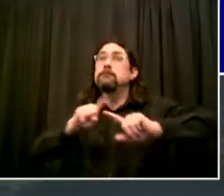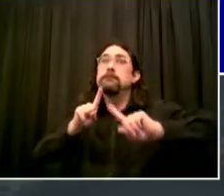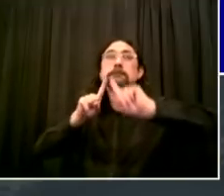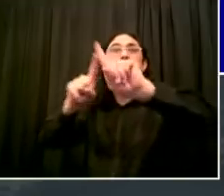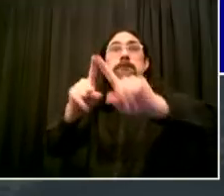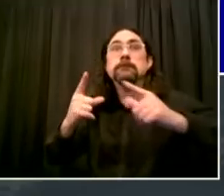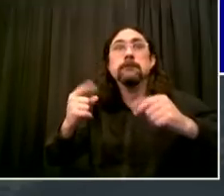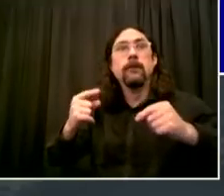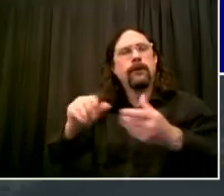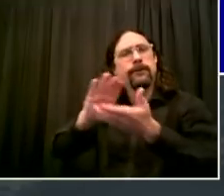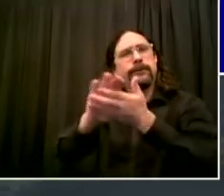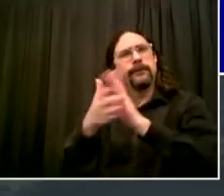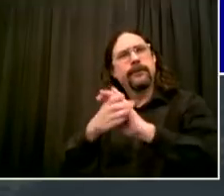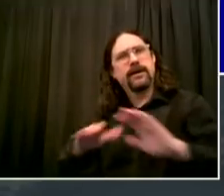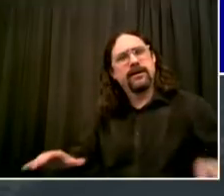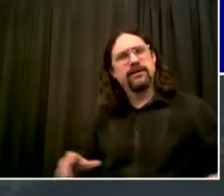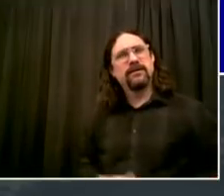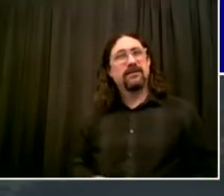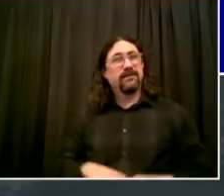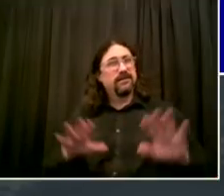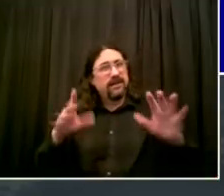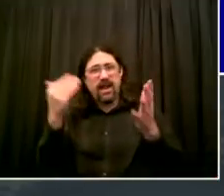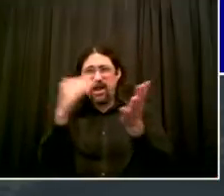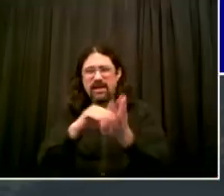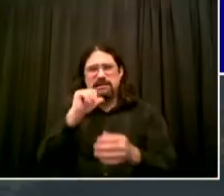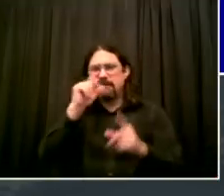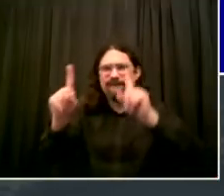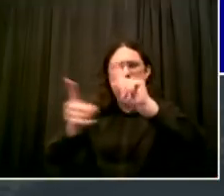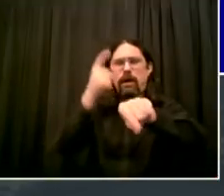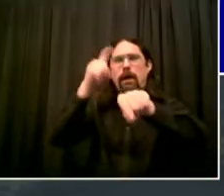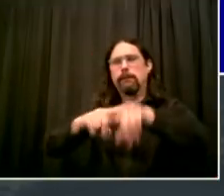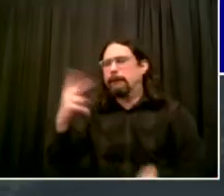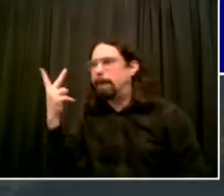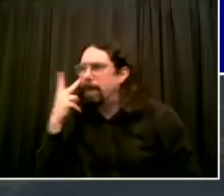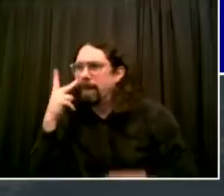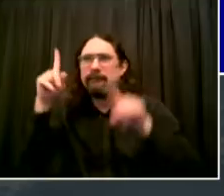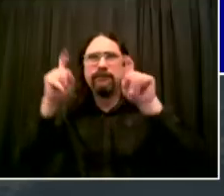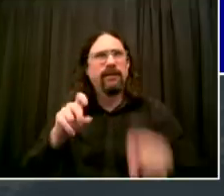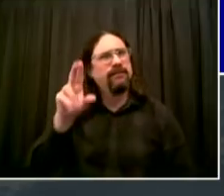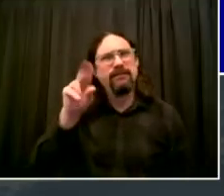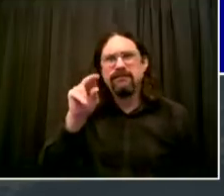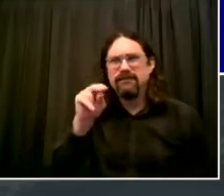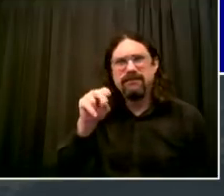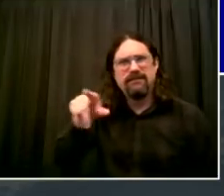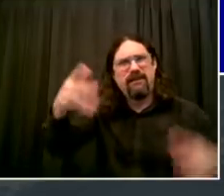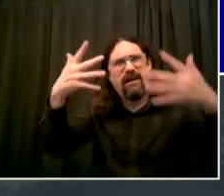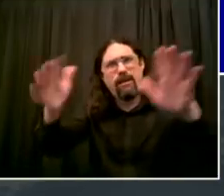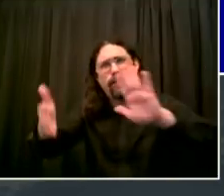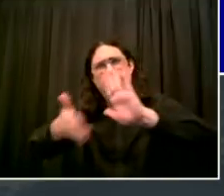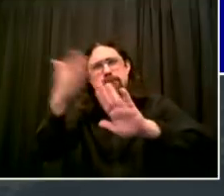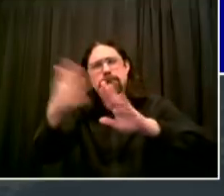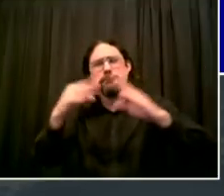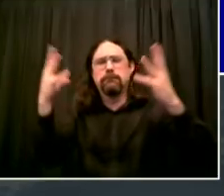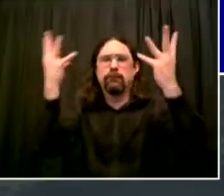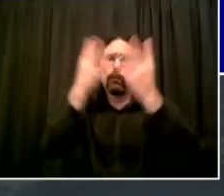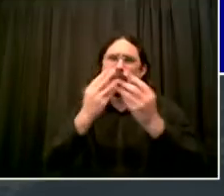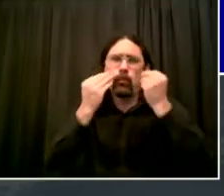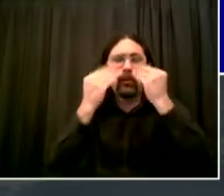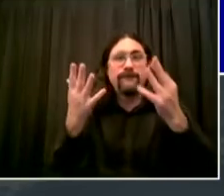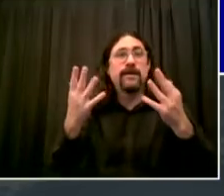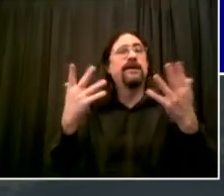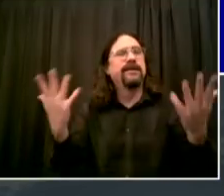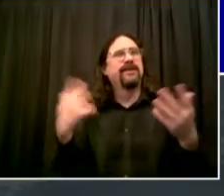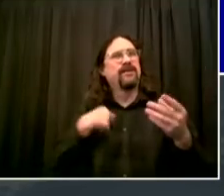So I want you to hear from the folks who did this extraordinary work. I want you to hear from people who have